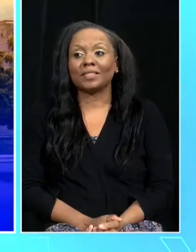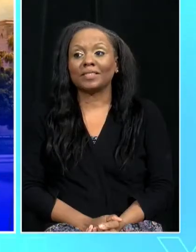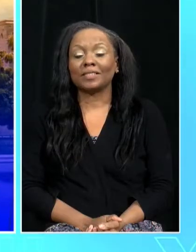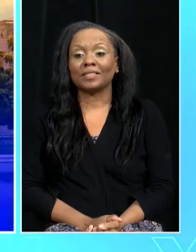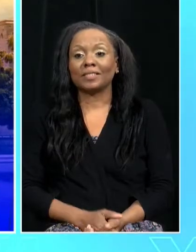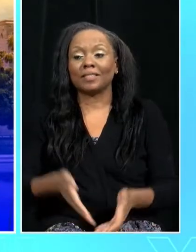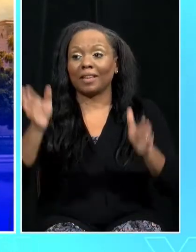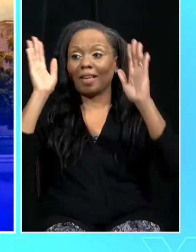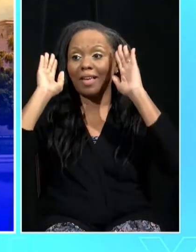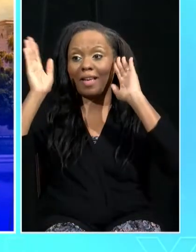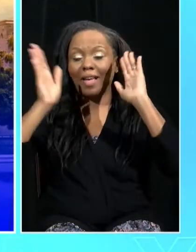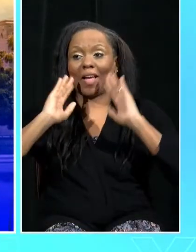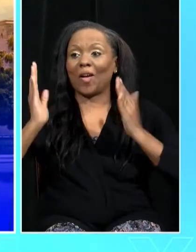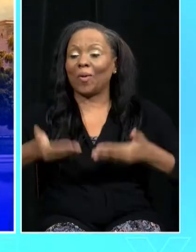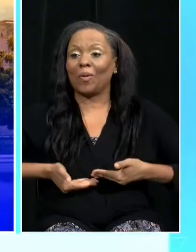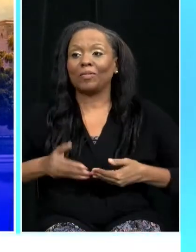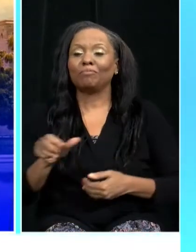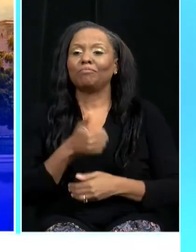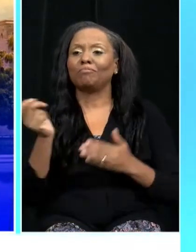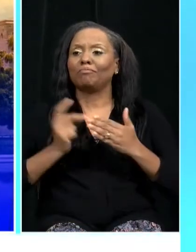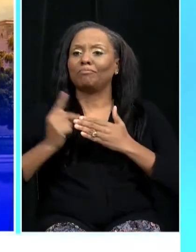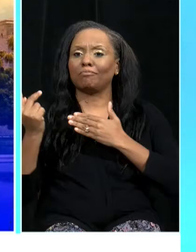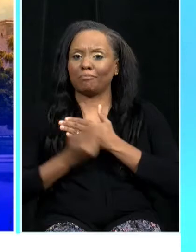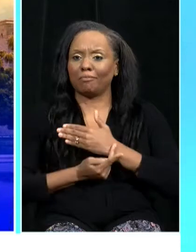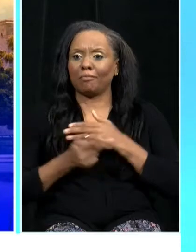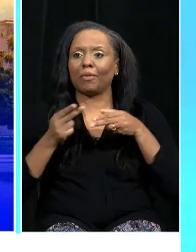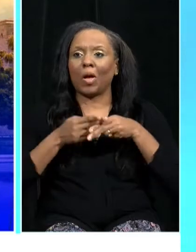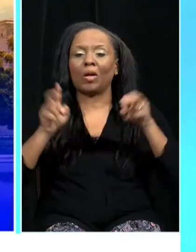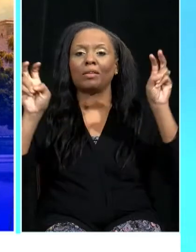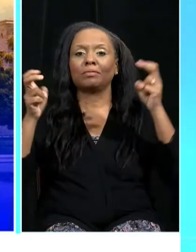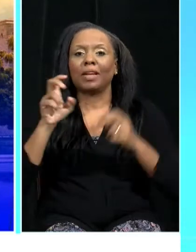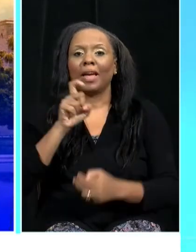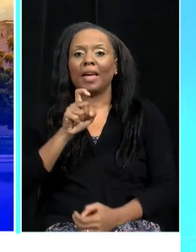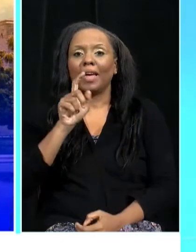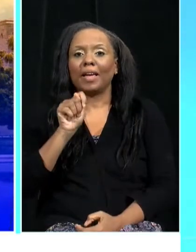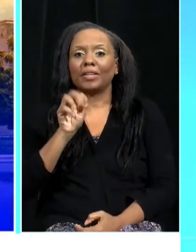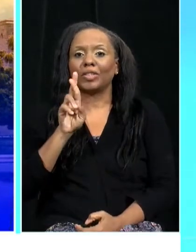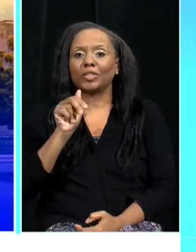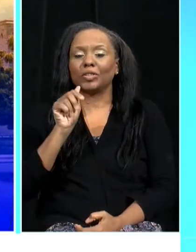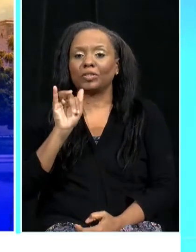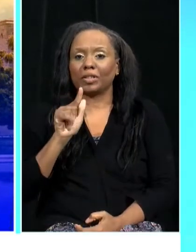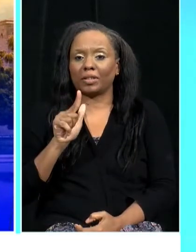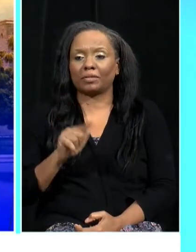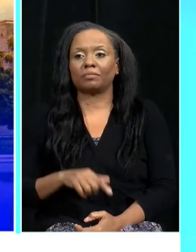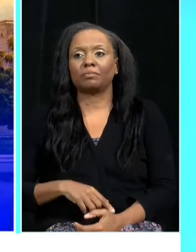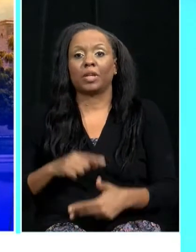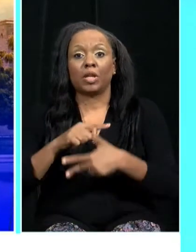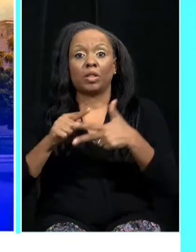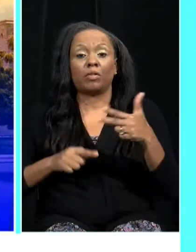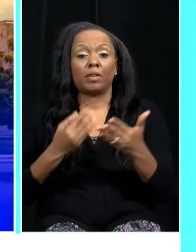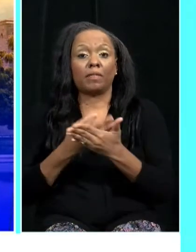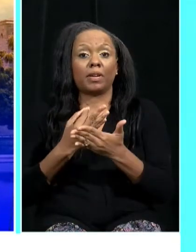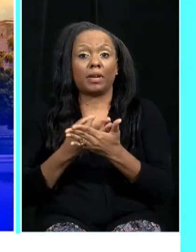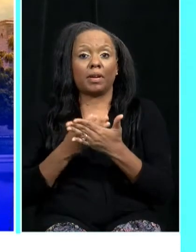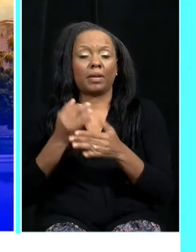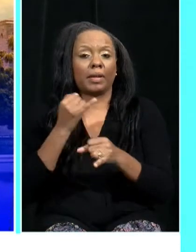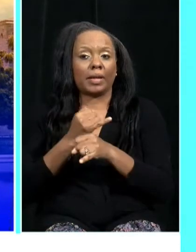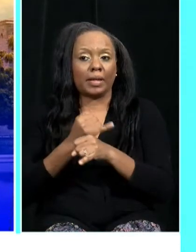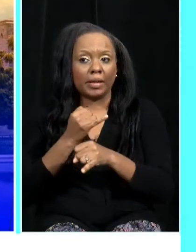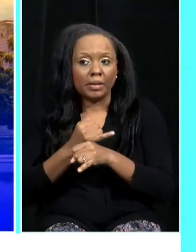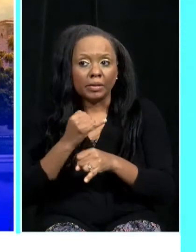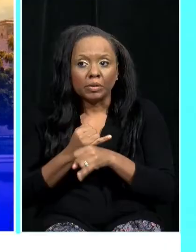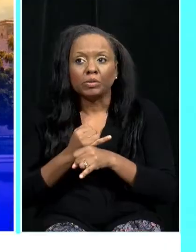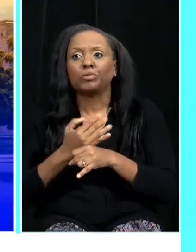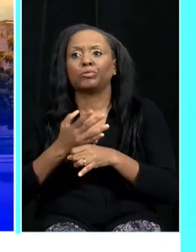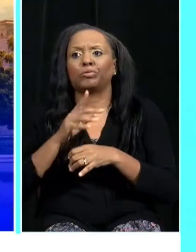And hello again, and welcome to another program of X Trail. Three financial institutions, the World Bank, the IMF, and the Inter-American